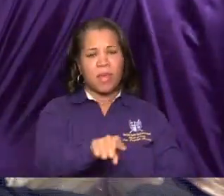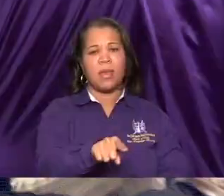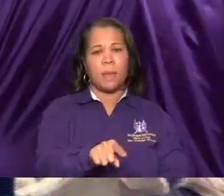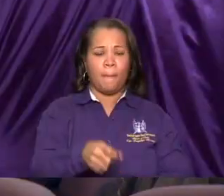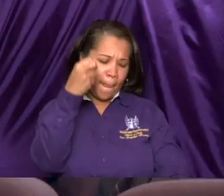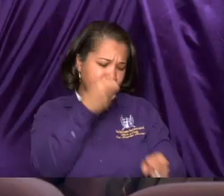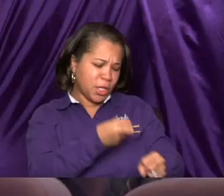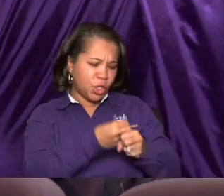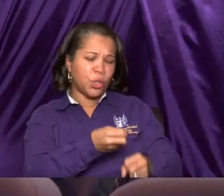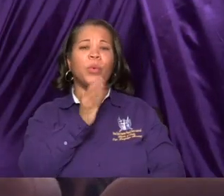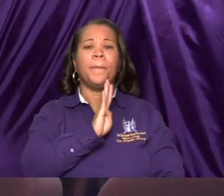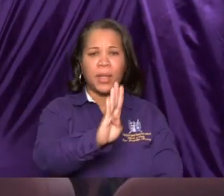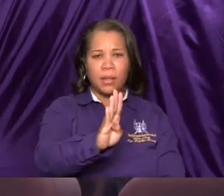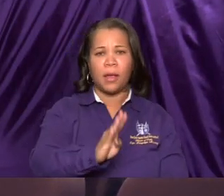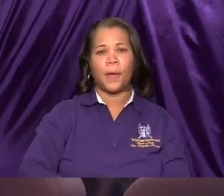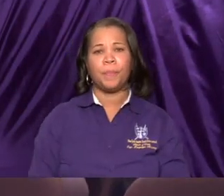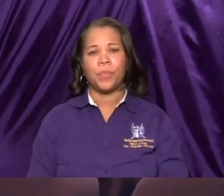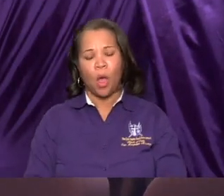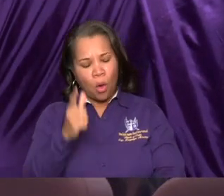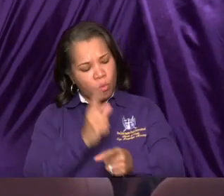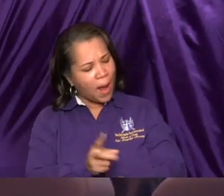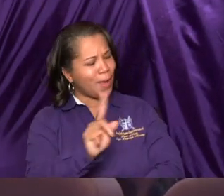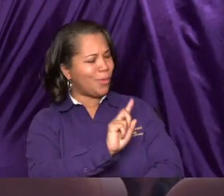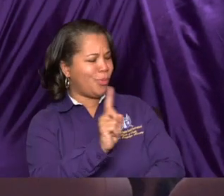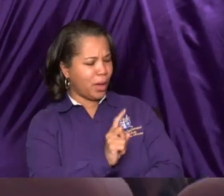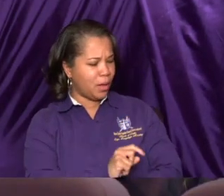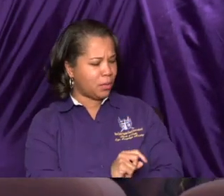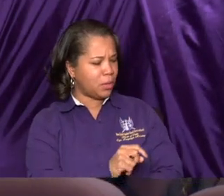issue will be there right where you stand.